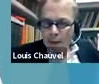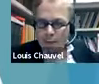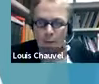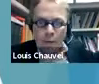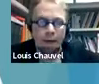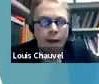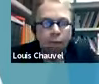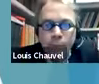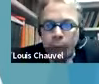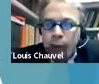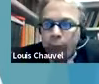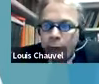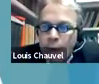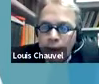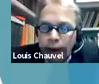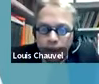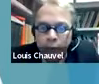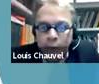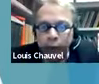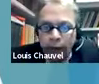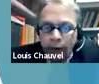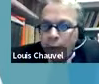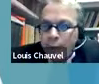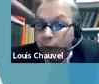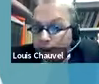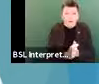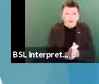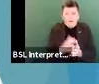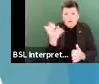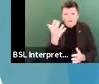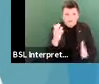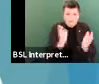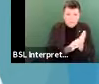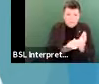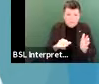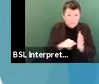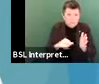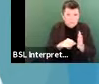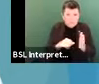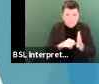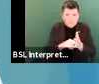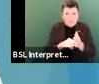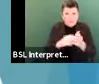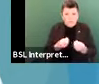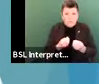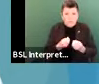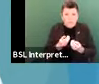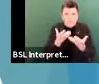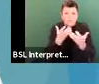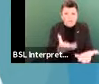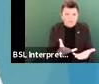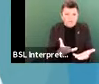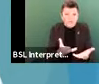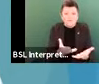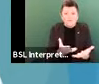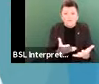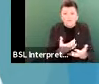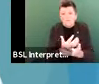You okay? So simply in 15 minutes, it's very difficult to introduce so many